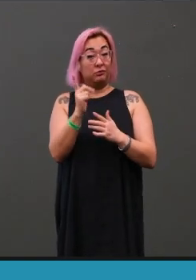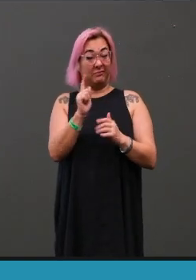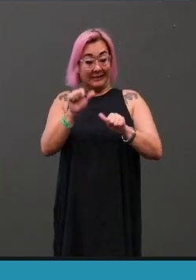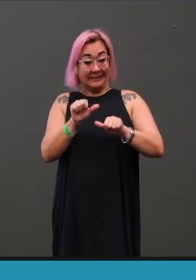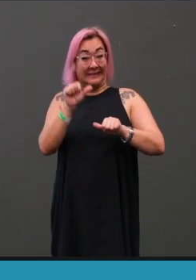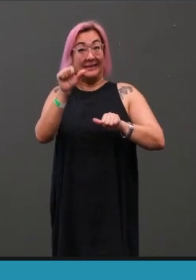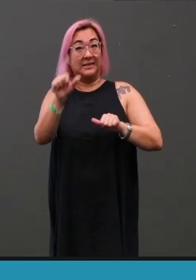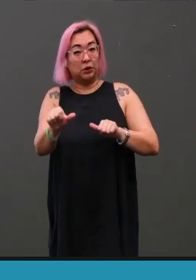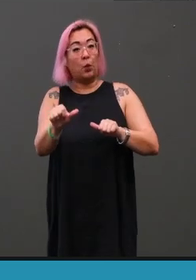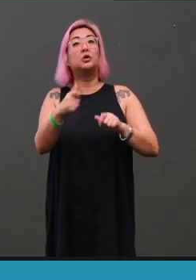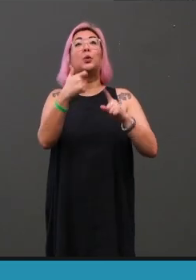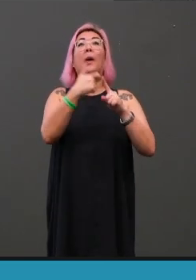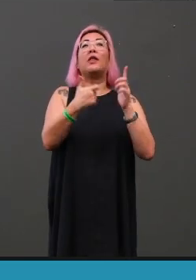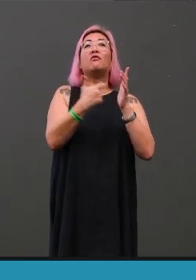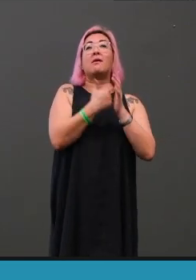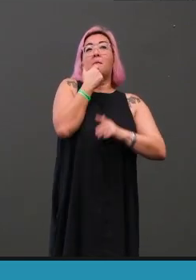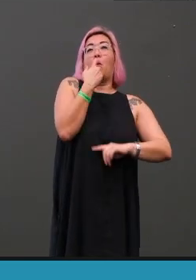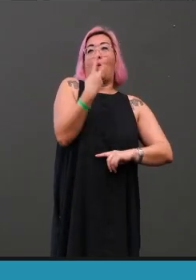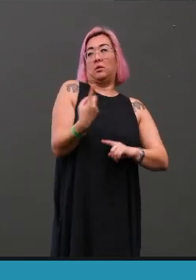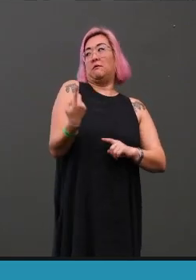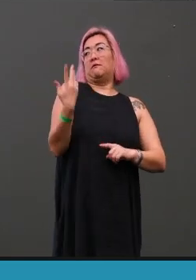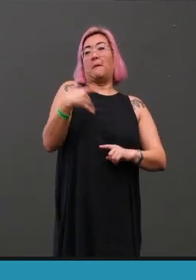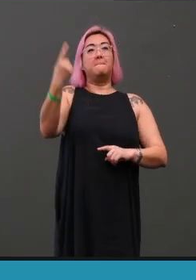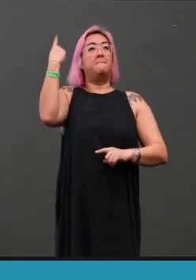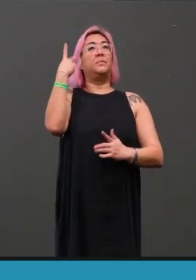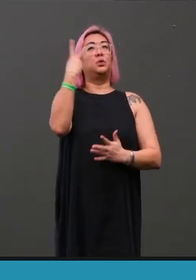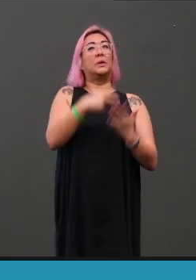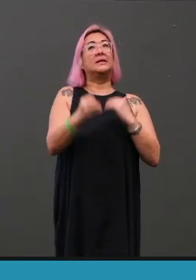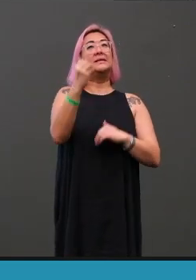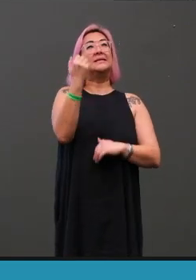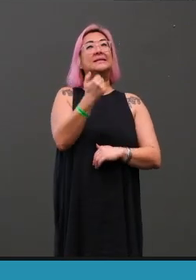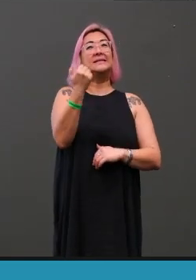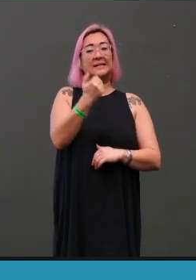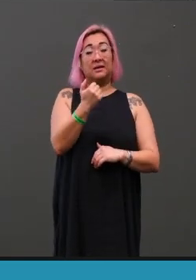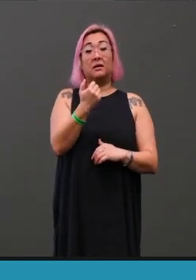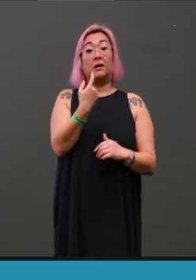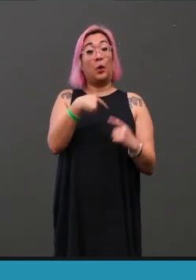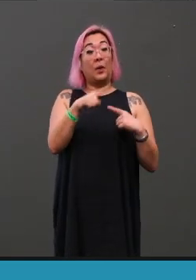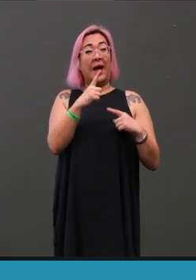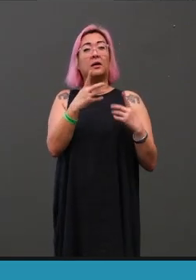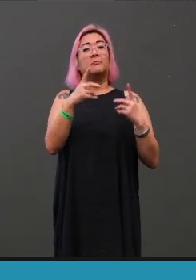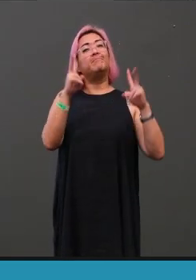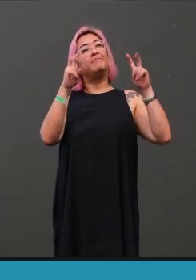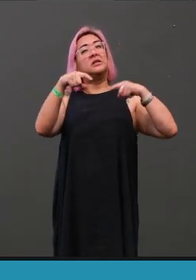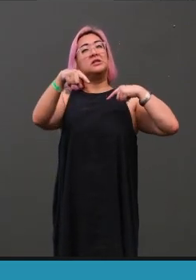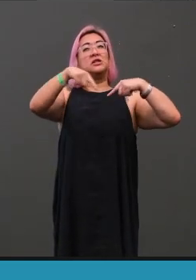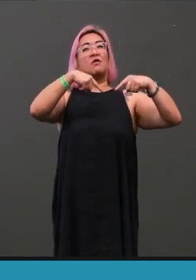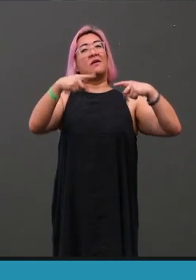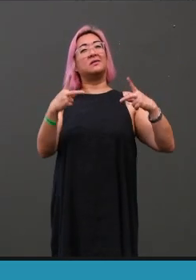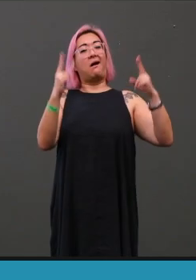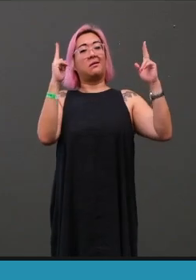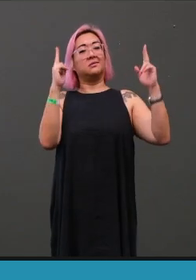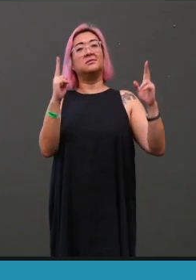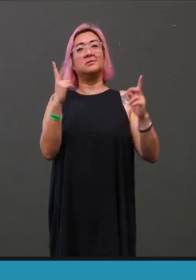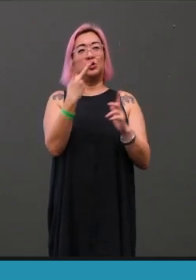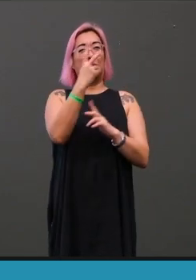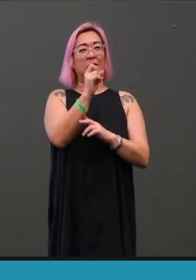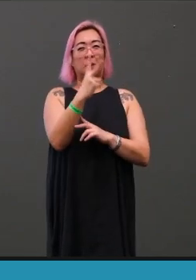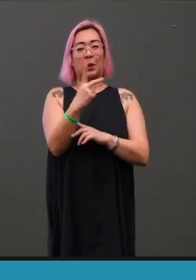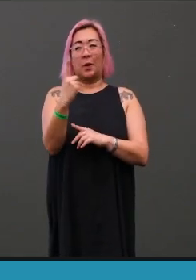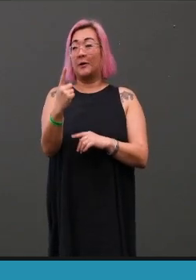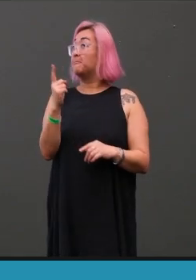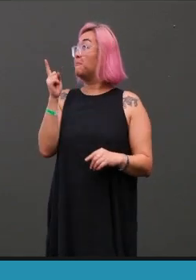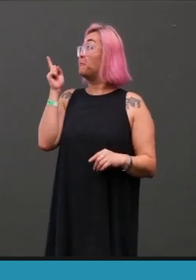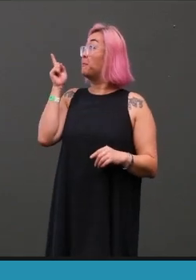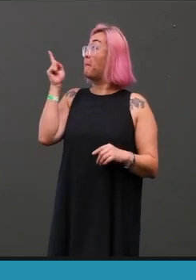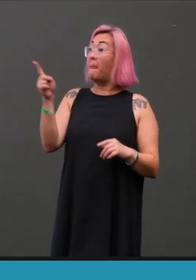from 2016. And we had a director's cut made in 2021. So it's a point-and-click adventure game released back in May